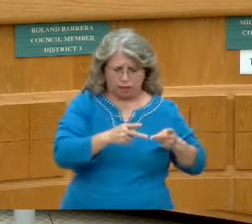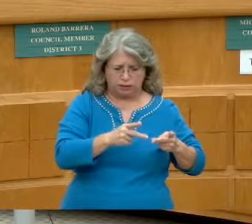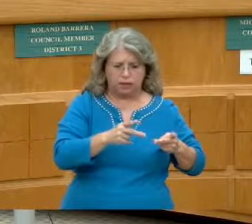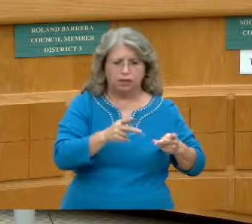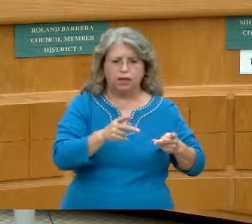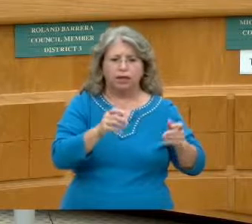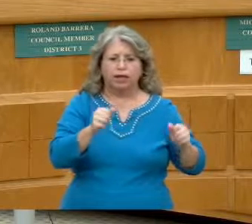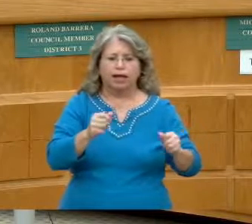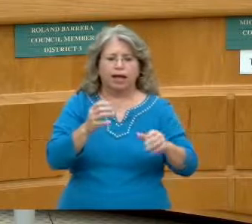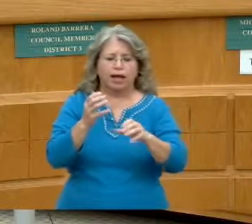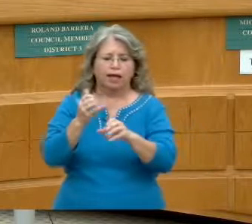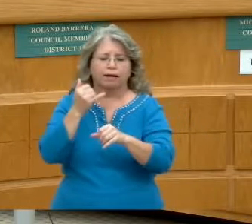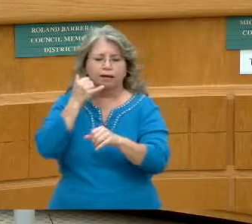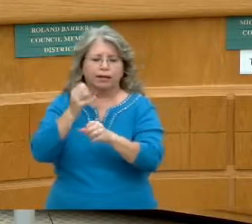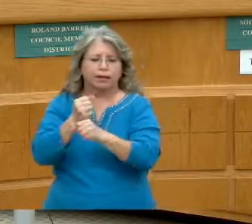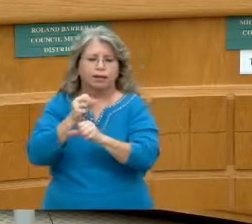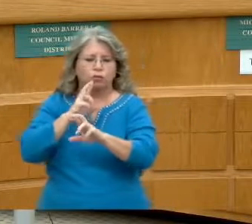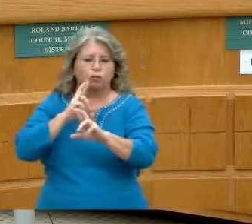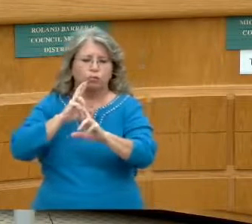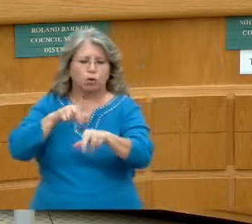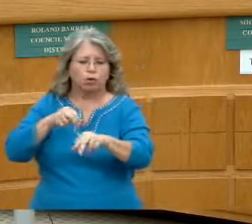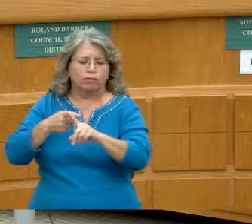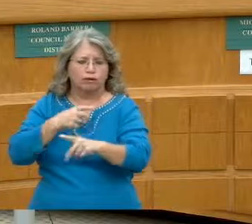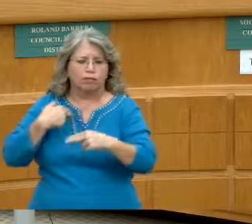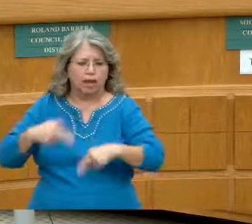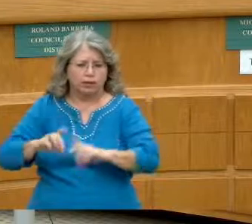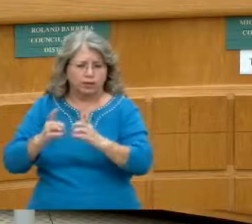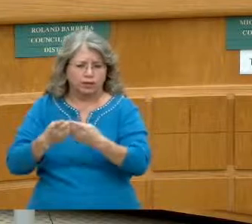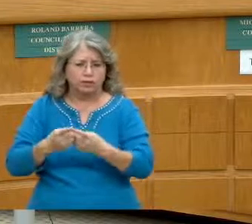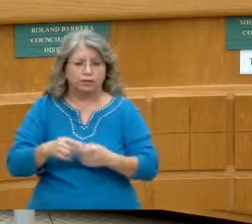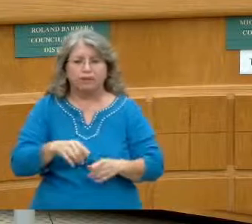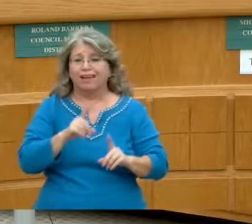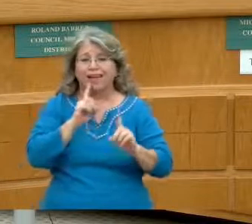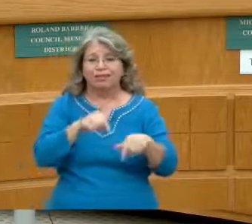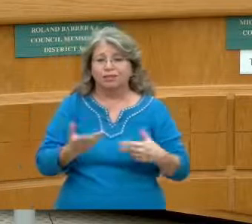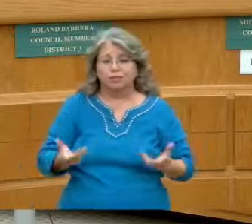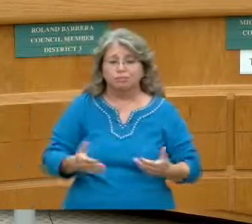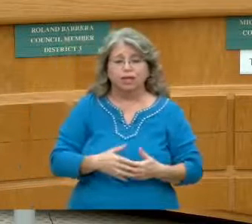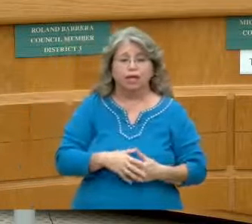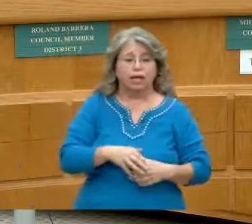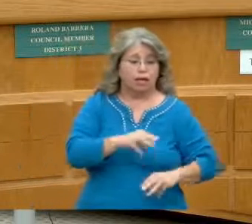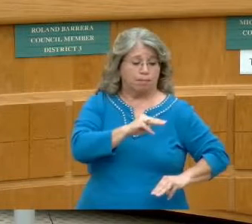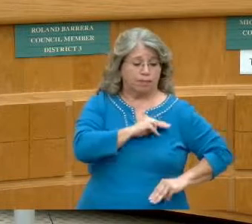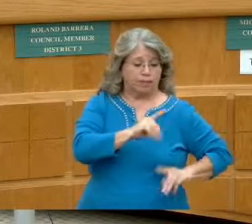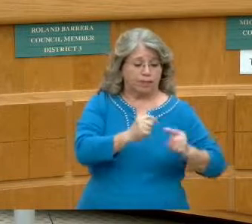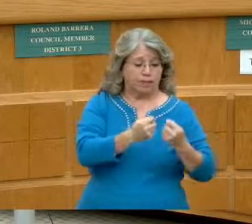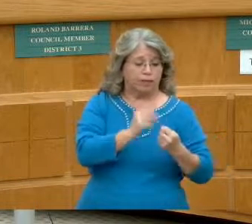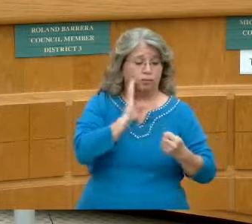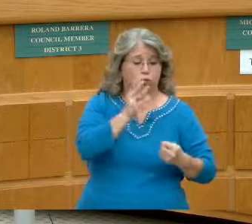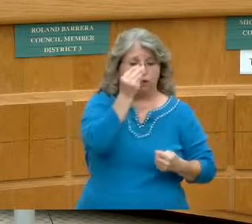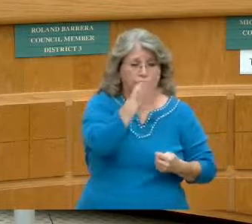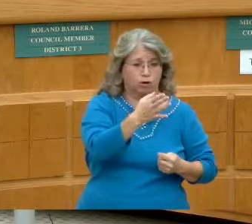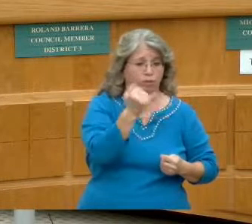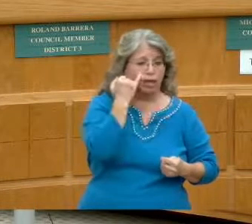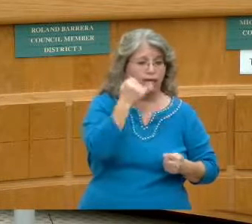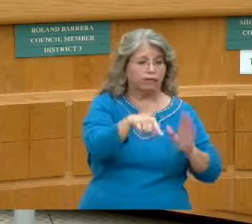from the health district? The answer is the military testing team will contact you if you are negative, and the health district will contact you if you